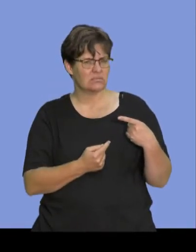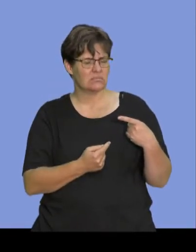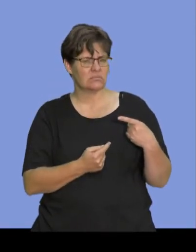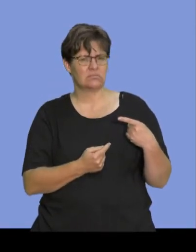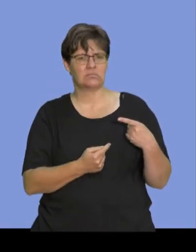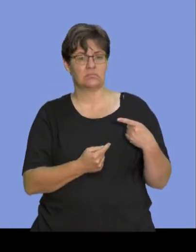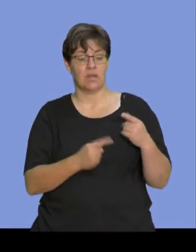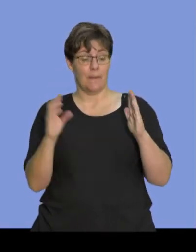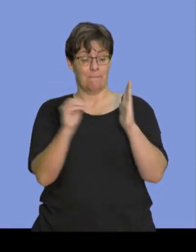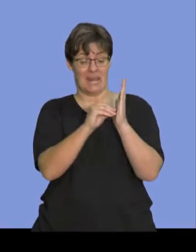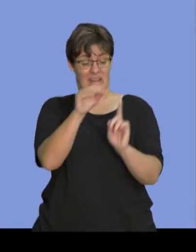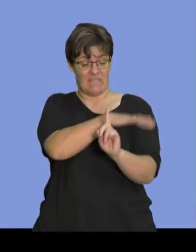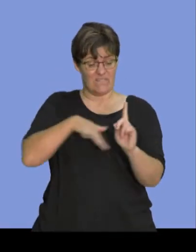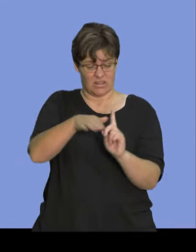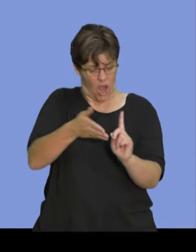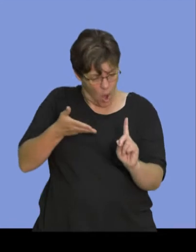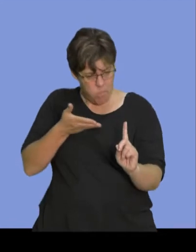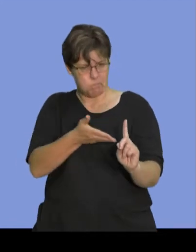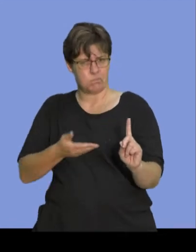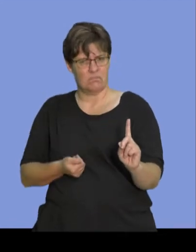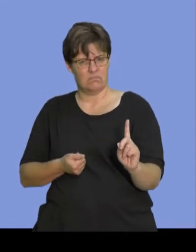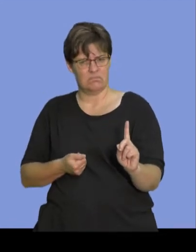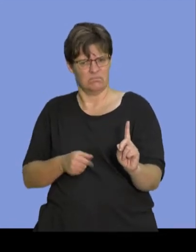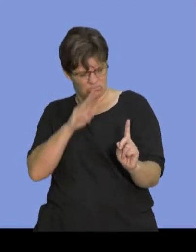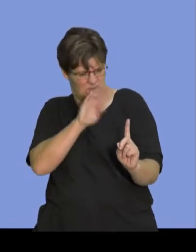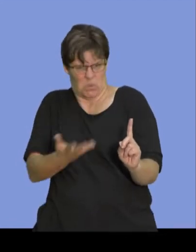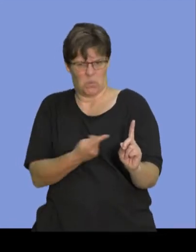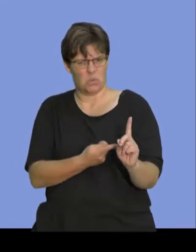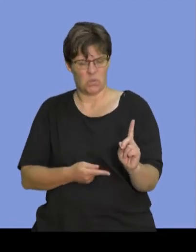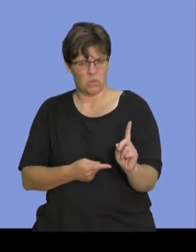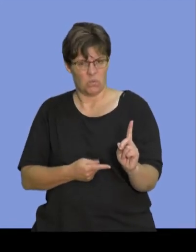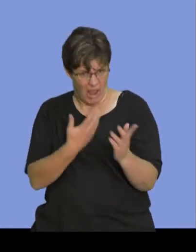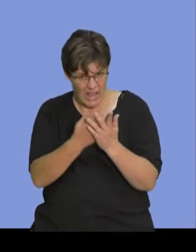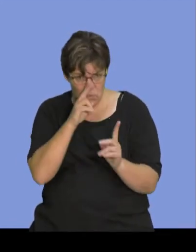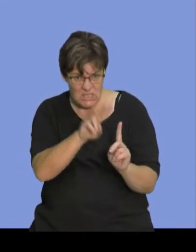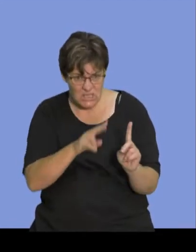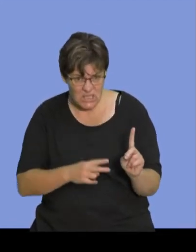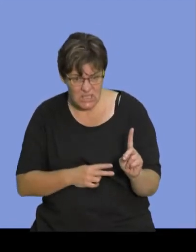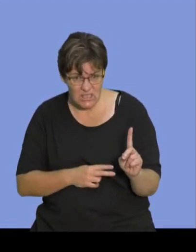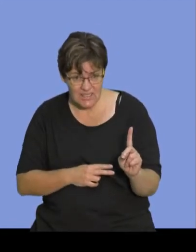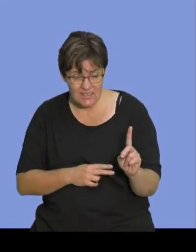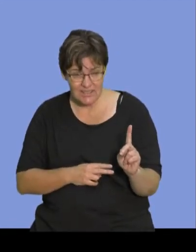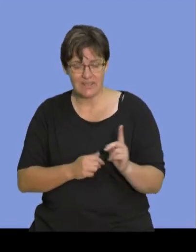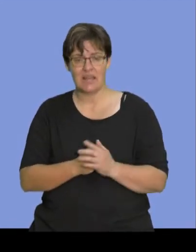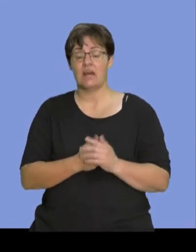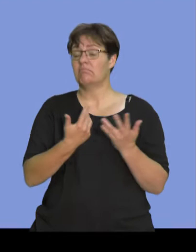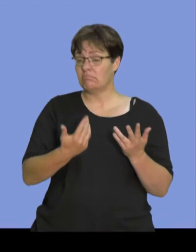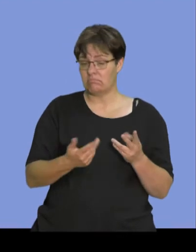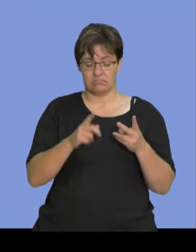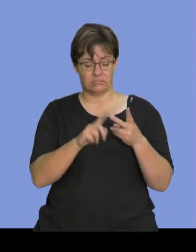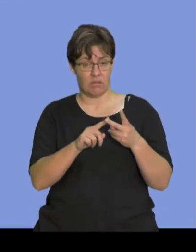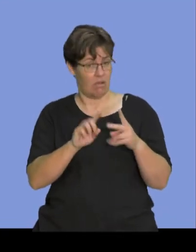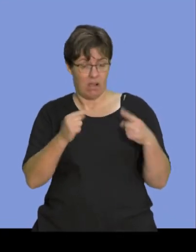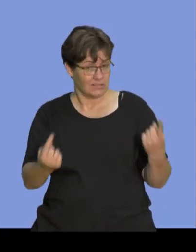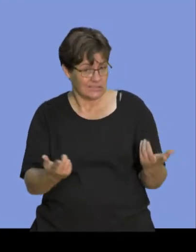that a magnetic field is present? How do we see a magnetic field, or can we see it if at all that is possible? And then if